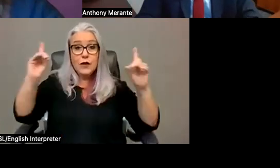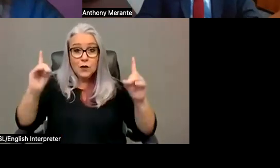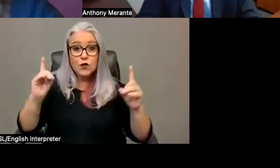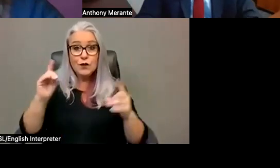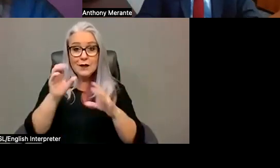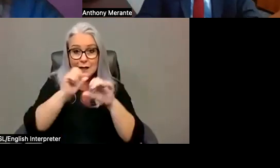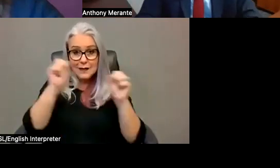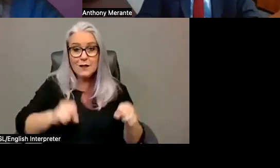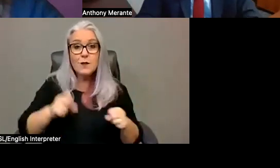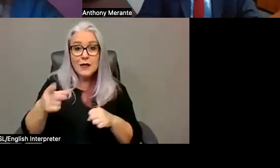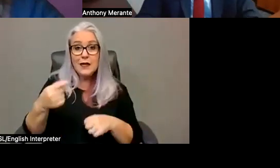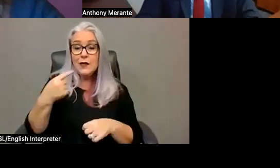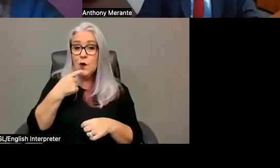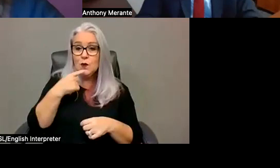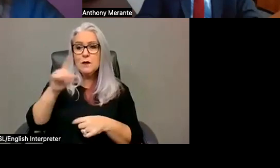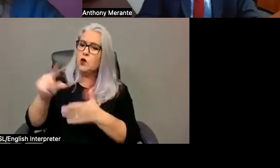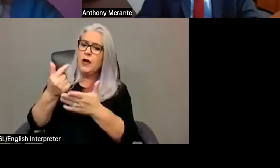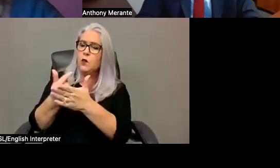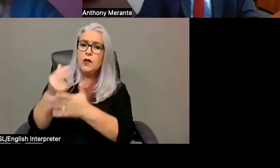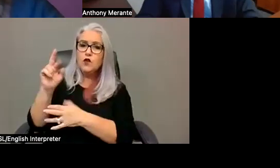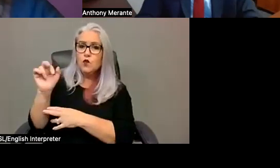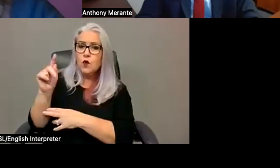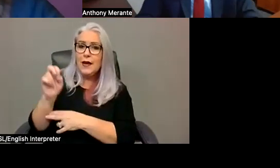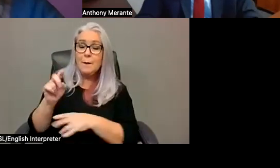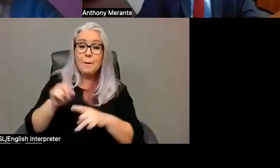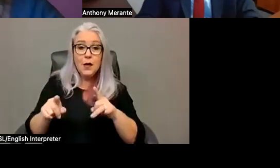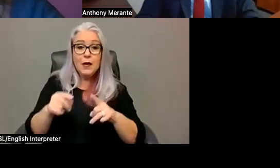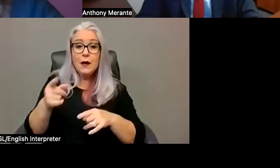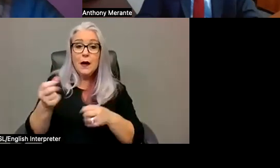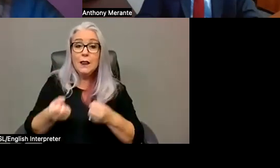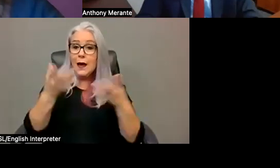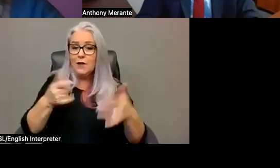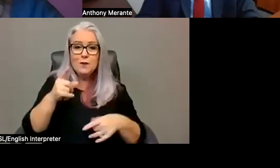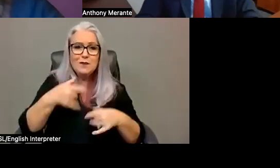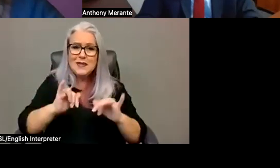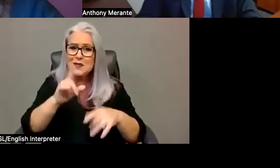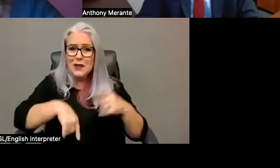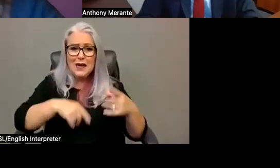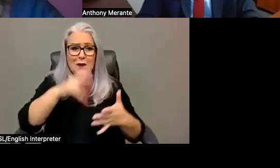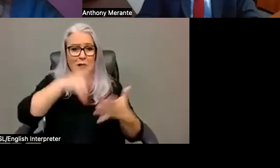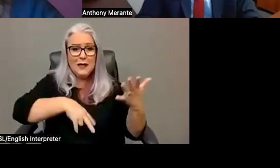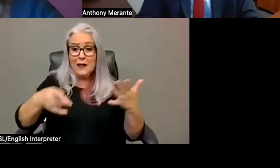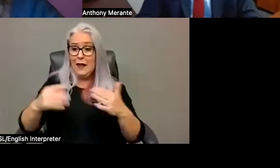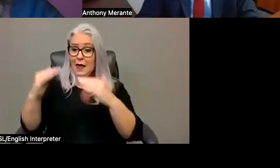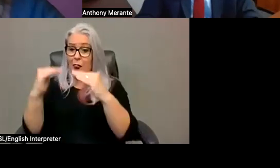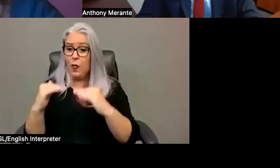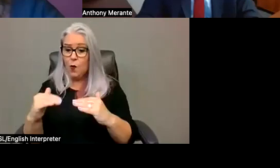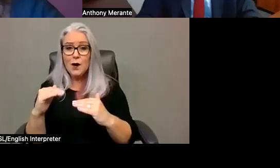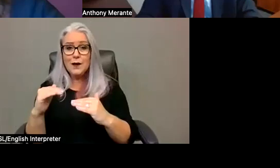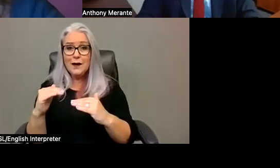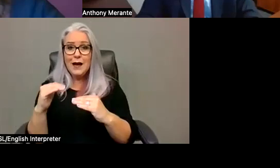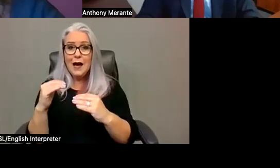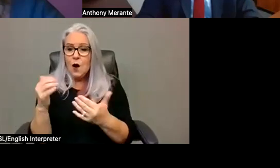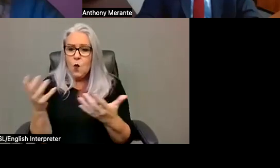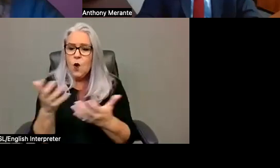his graduation rate, but I think a lot of these kids are graduating, and a lot of them are illiterate. You lowered the bar. They lowered the bar on the graduation.